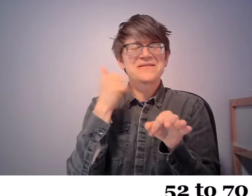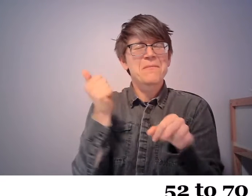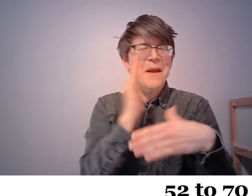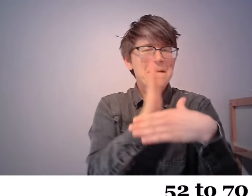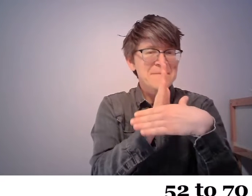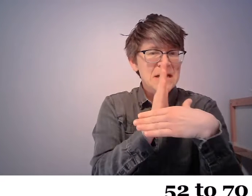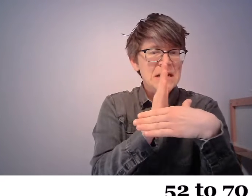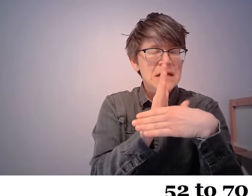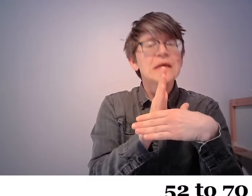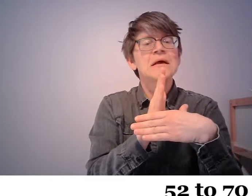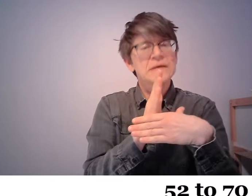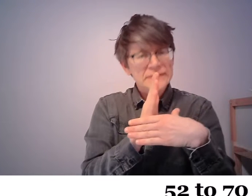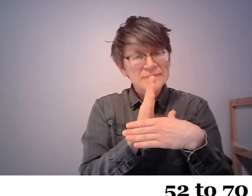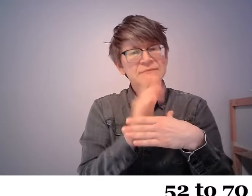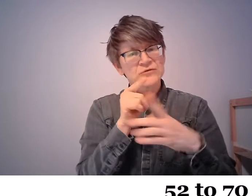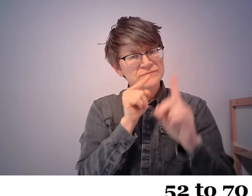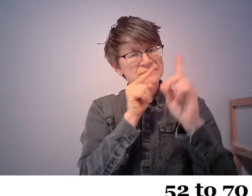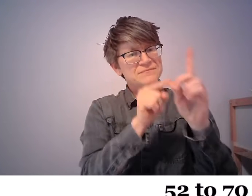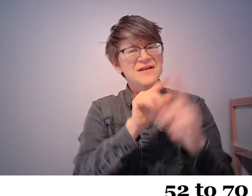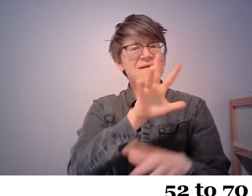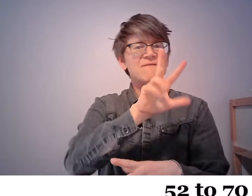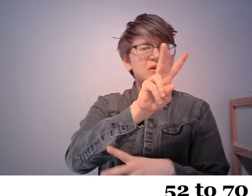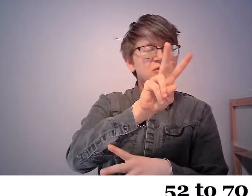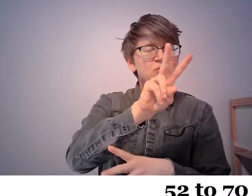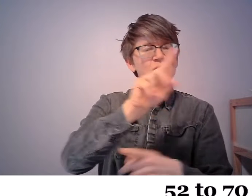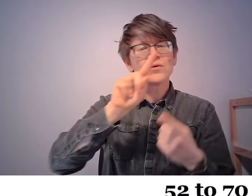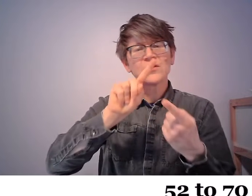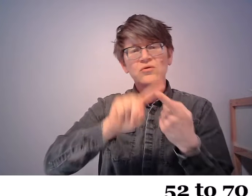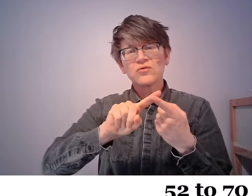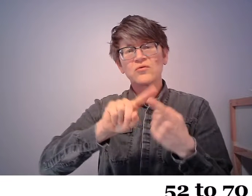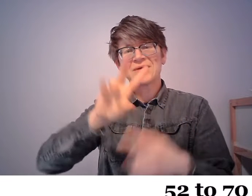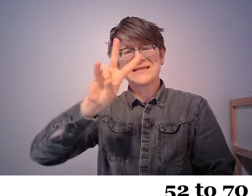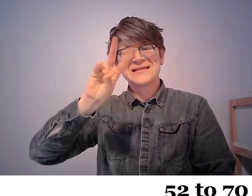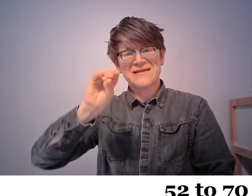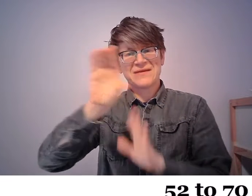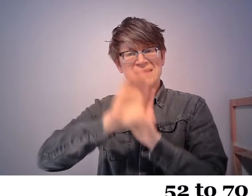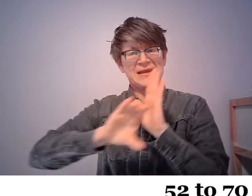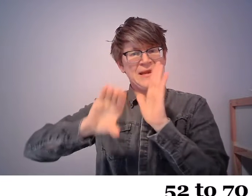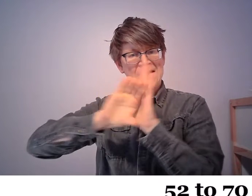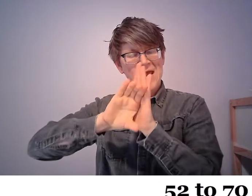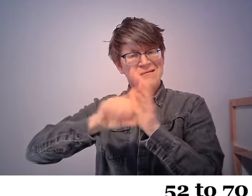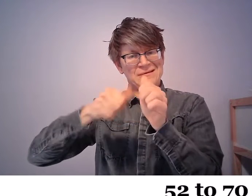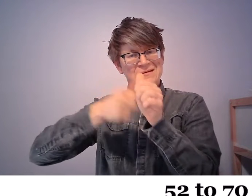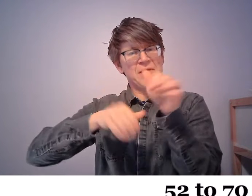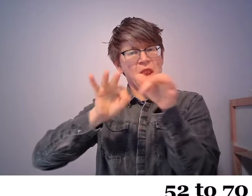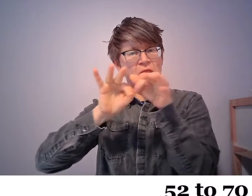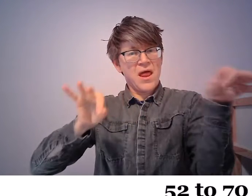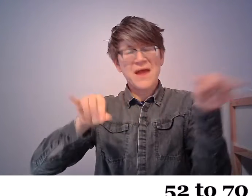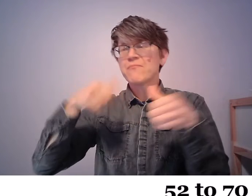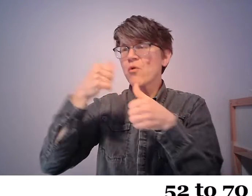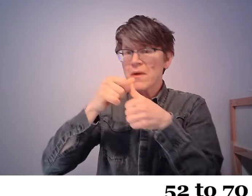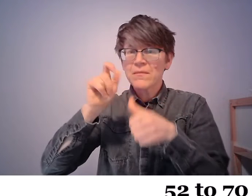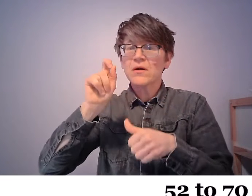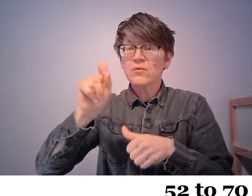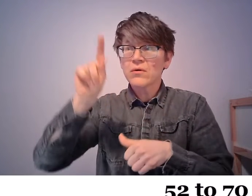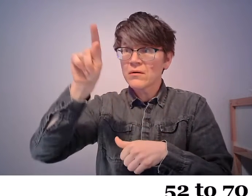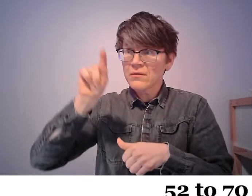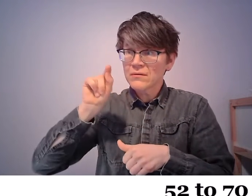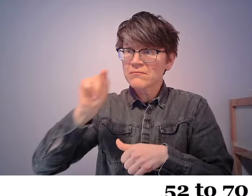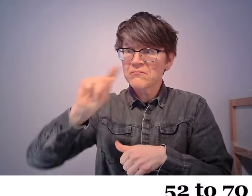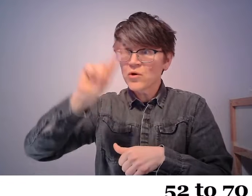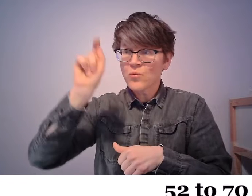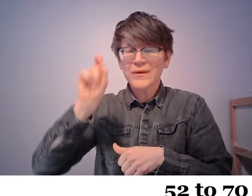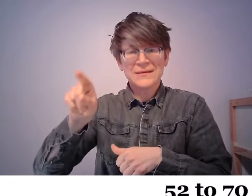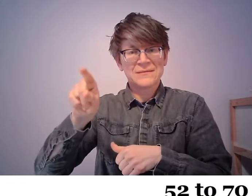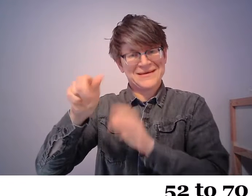line. Remember that spaces and punctuation count as characters. Another rule of thumb is that the number of characters